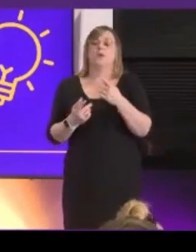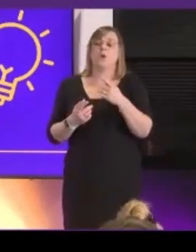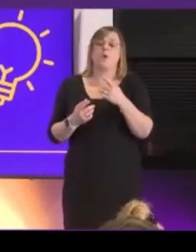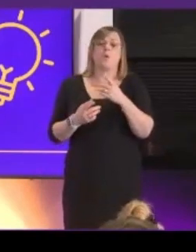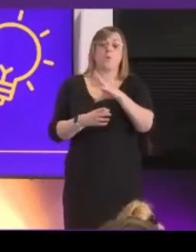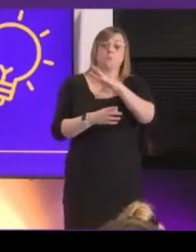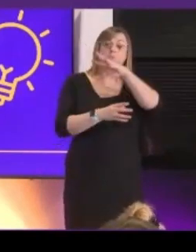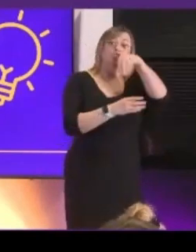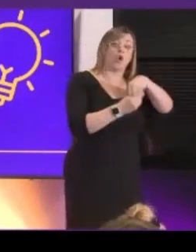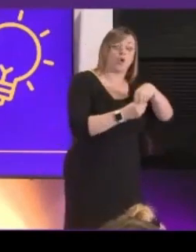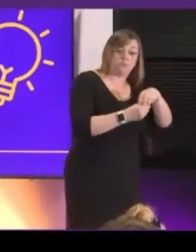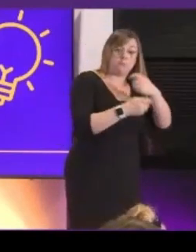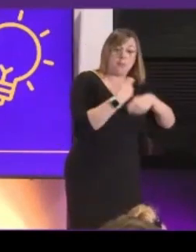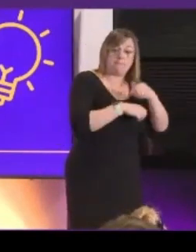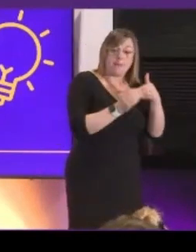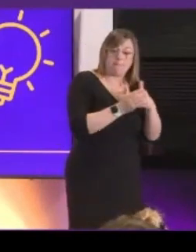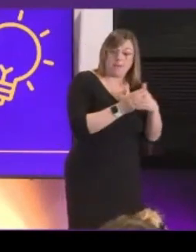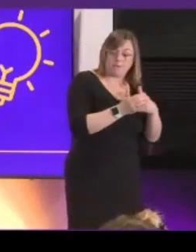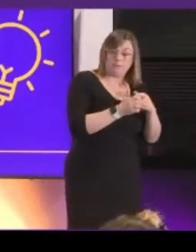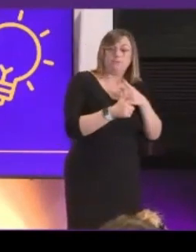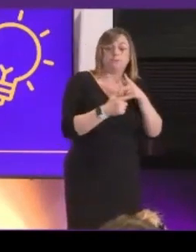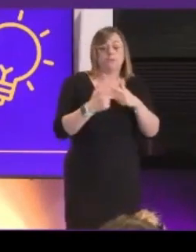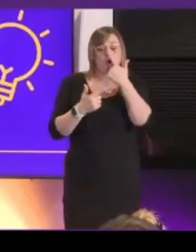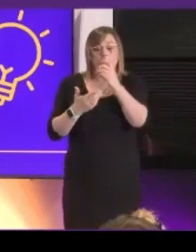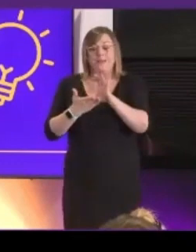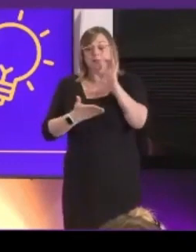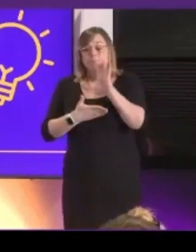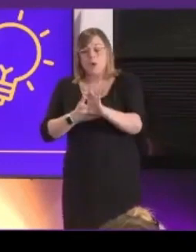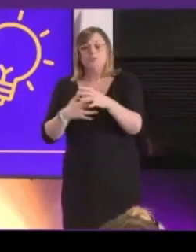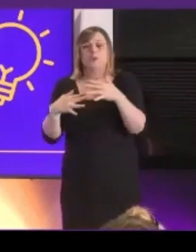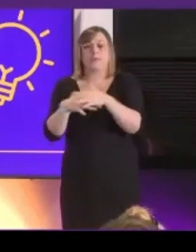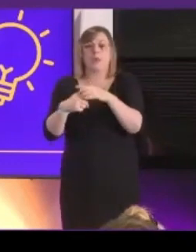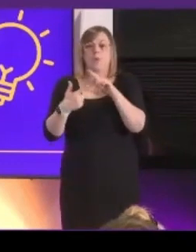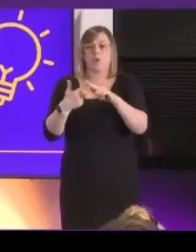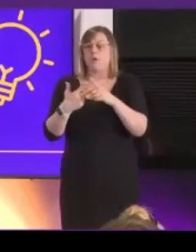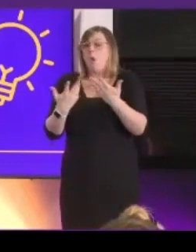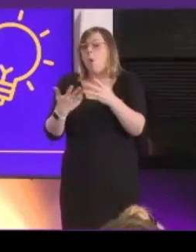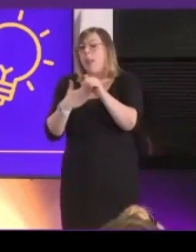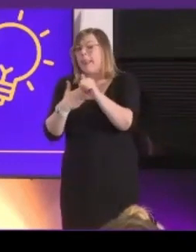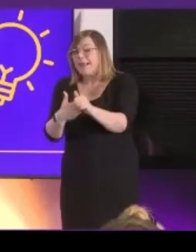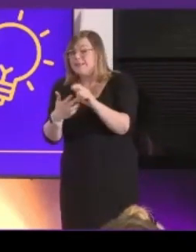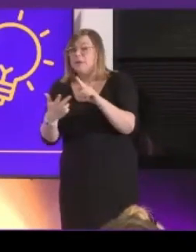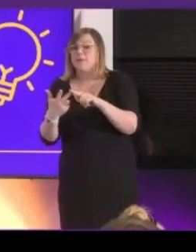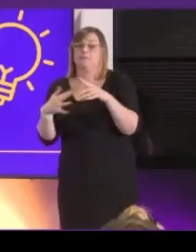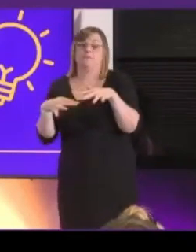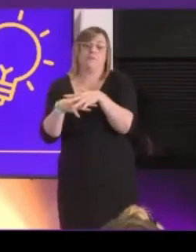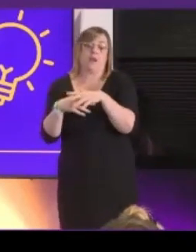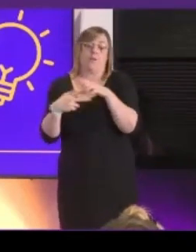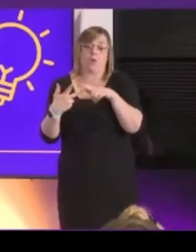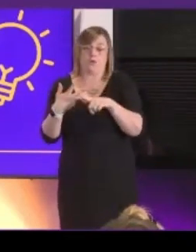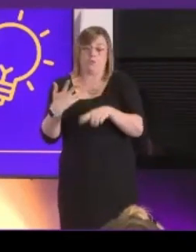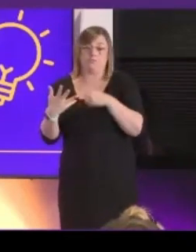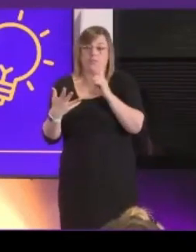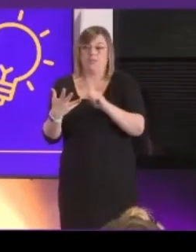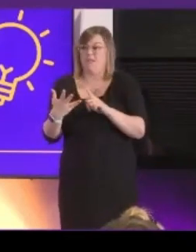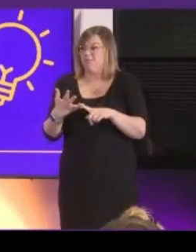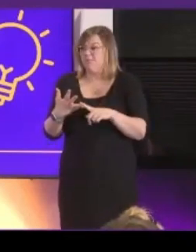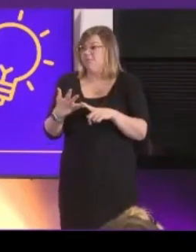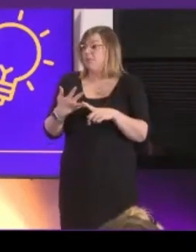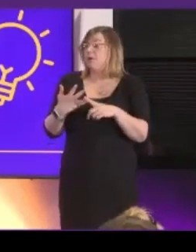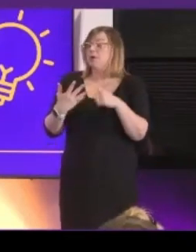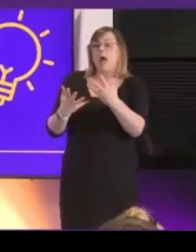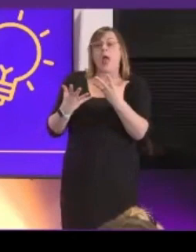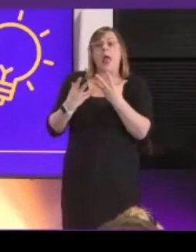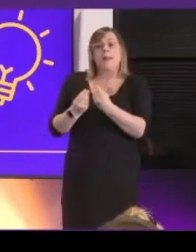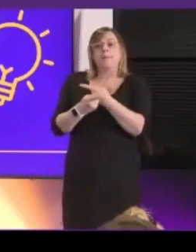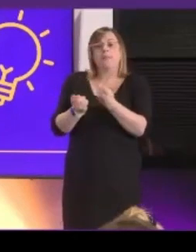be a member of. Second, it could be sponsoring that network or leading that network. And then lastly, it's about